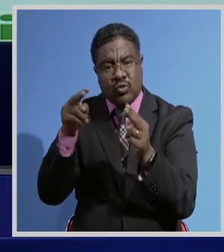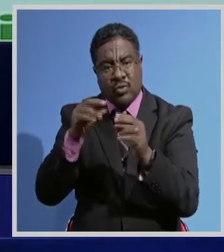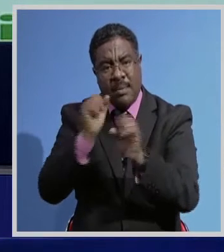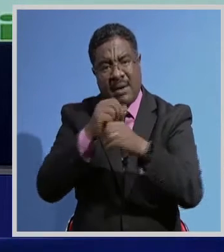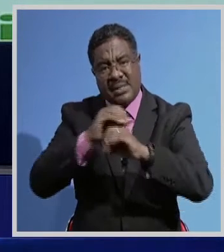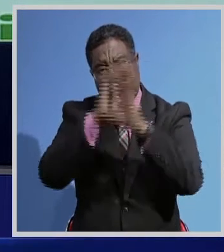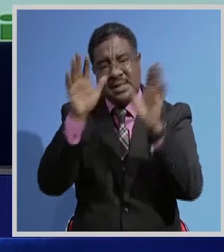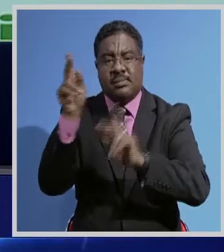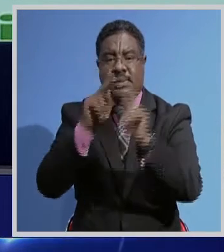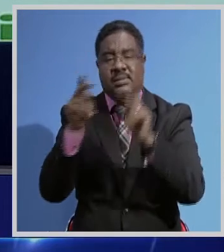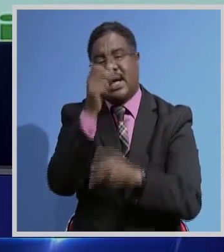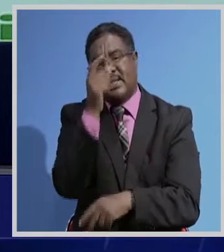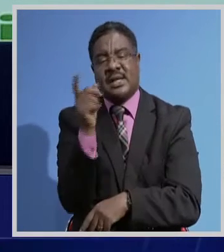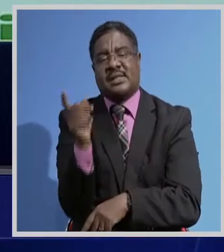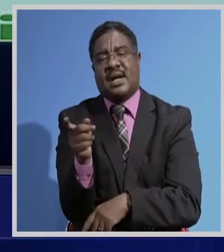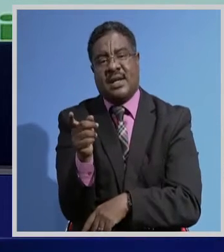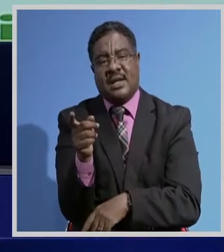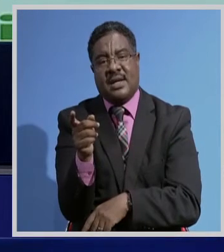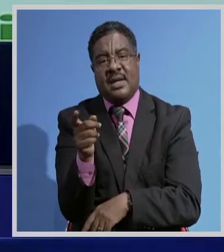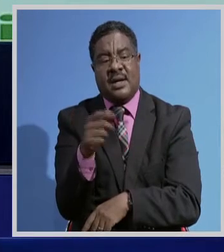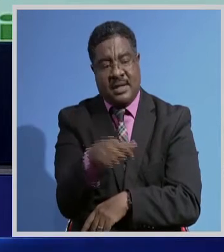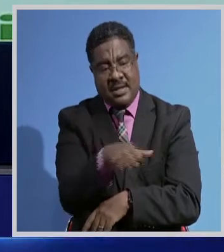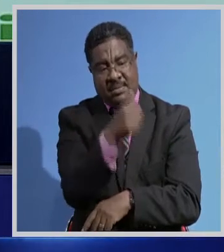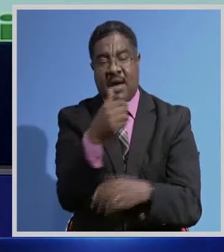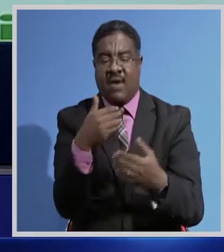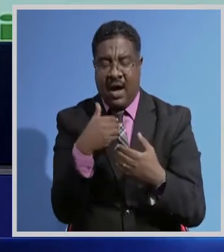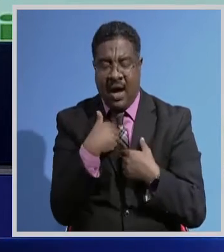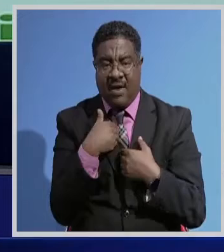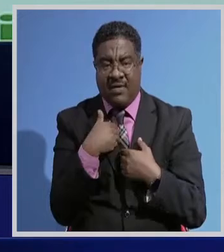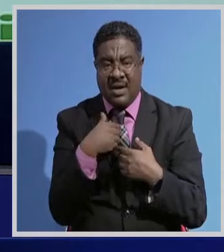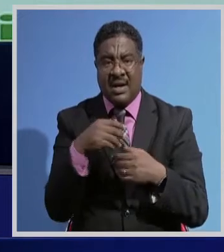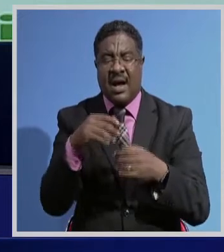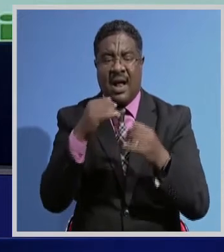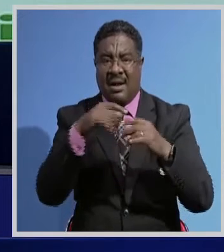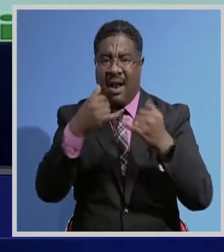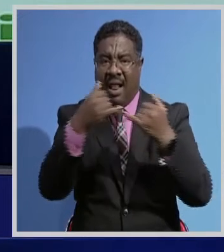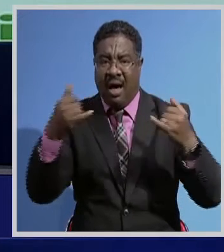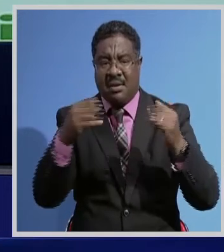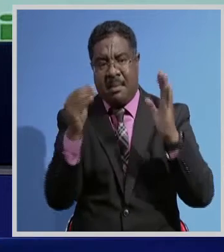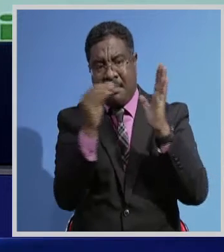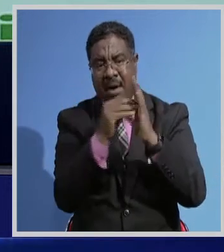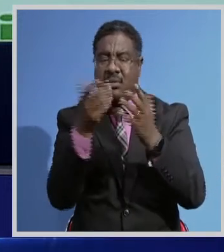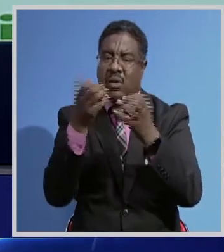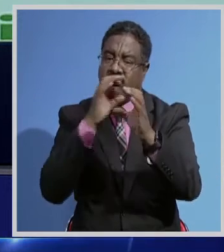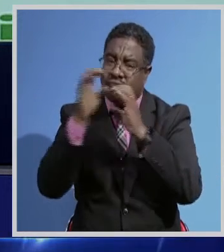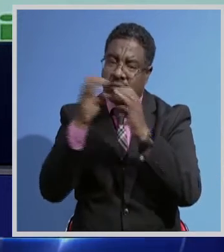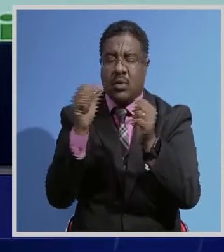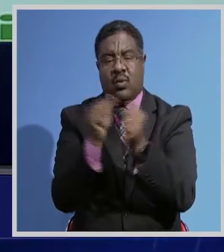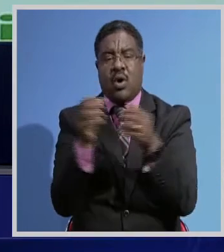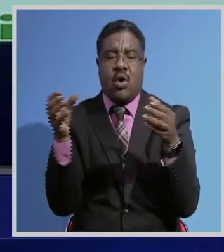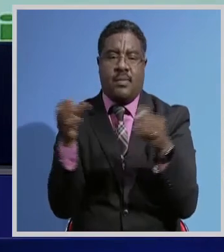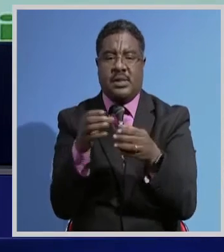also revealed that his office is currently setting up a hotline to enhance communication with communities. And